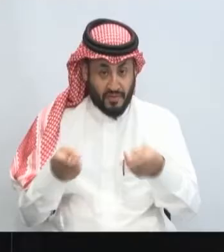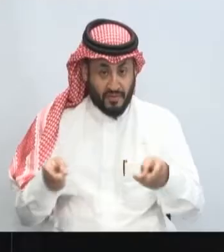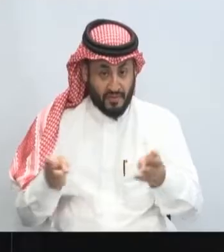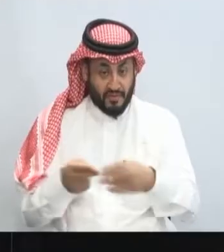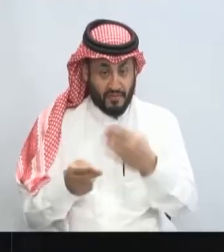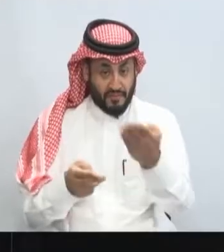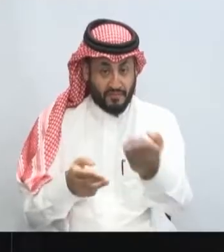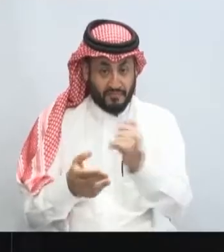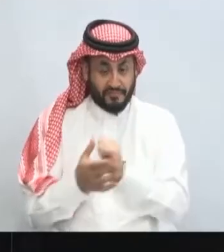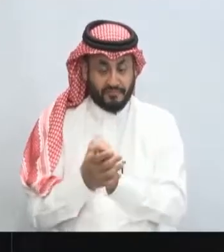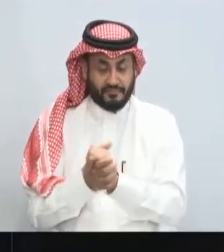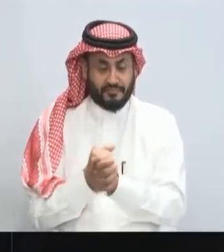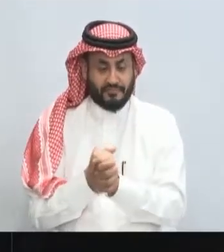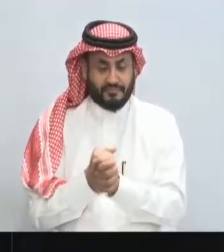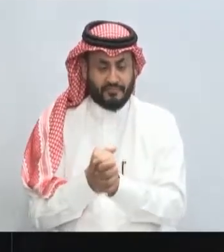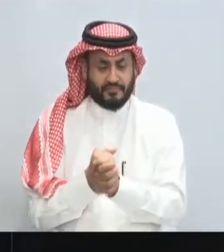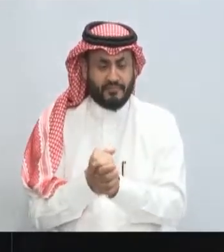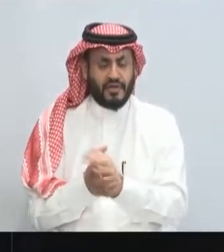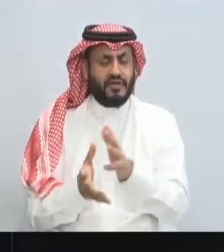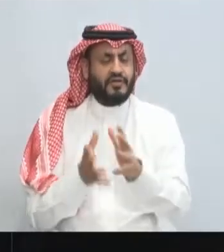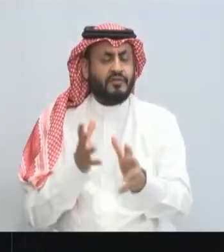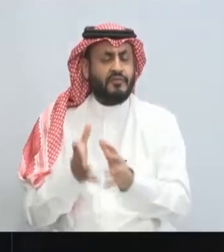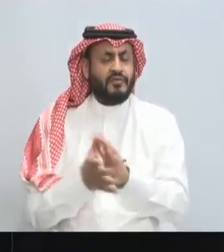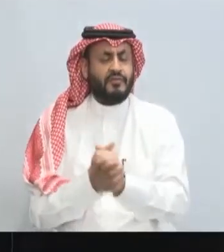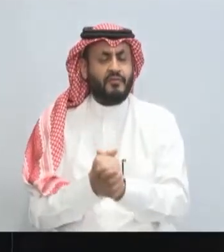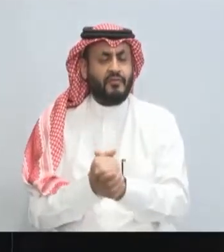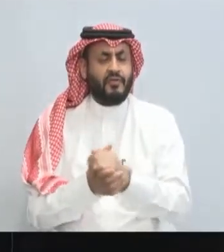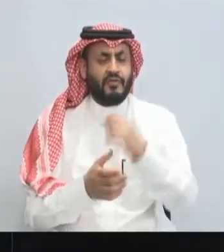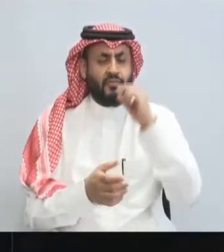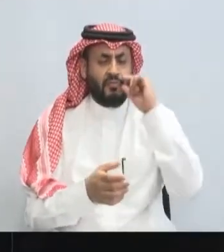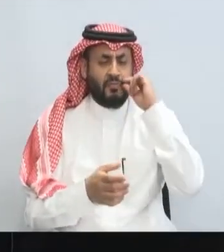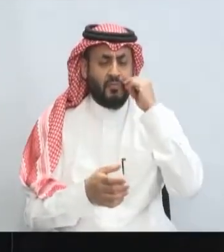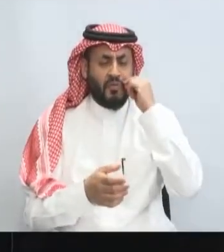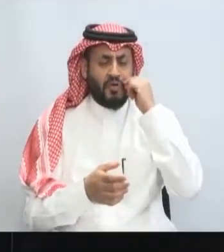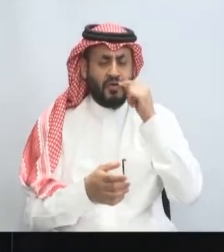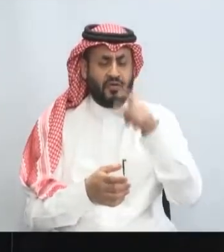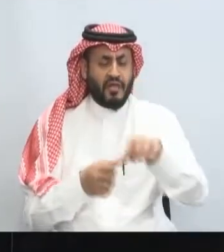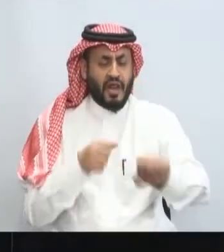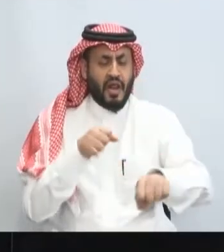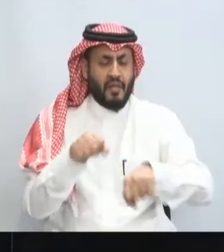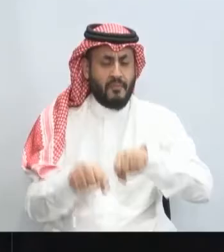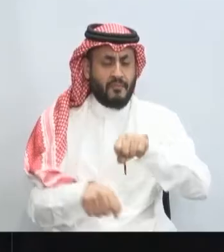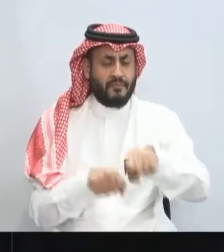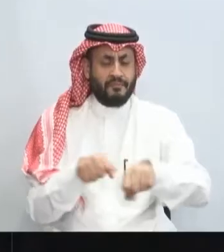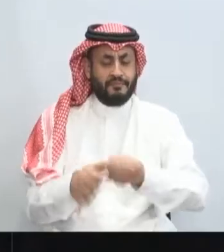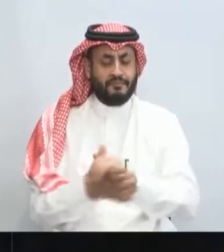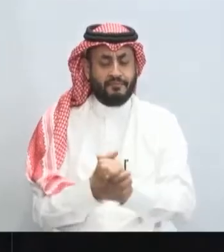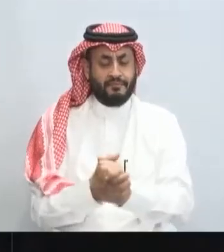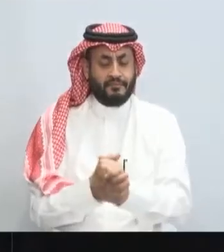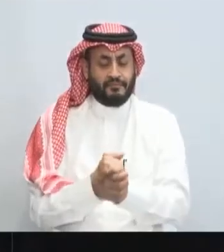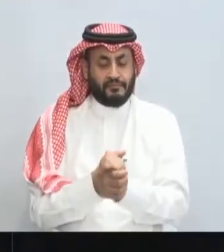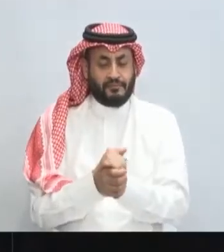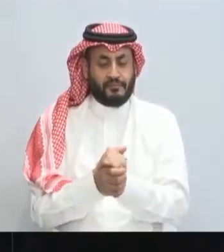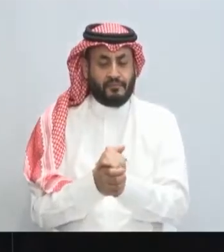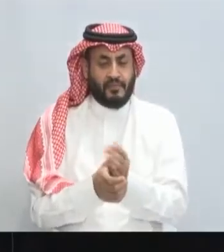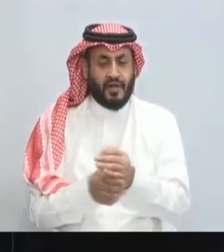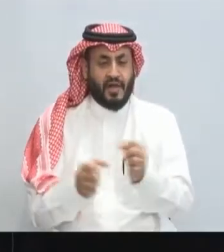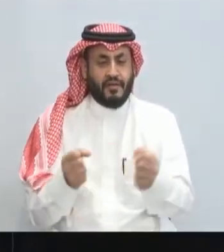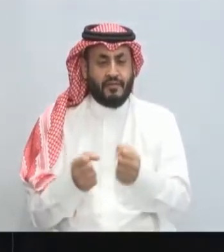this chant. It's about a boy who is cycling and